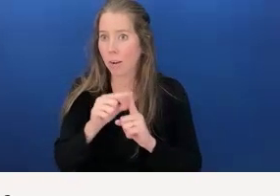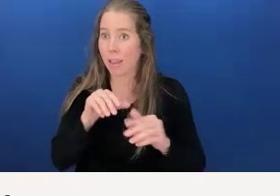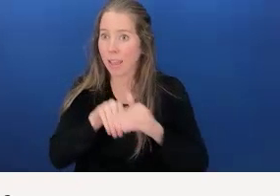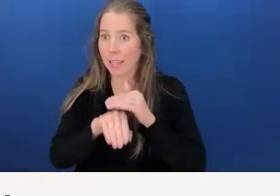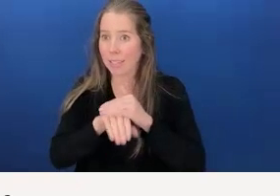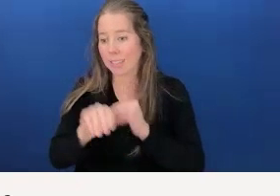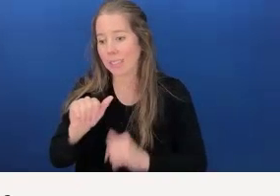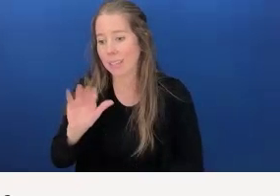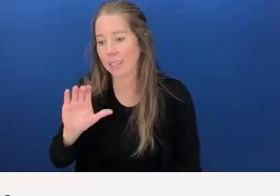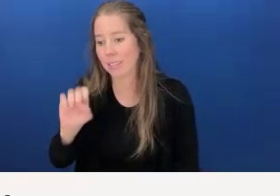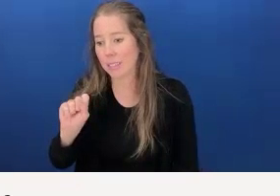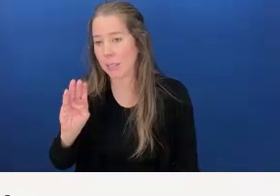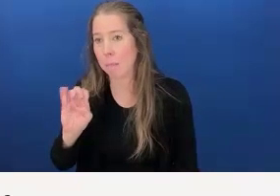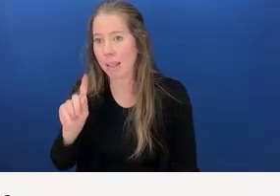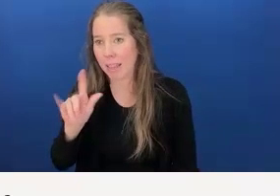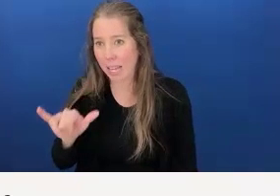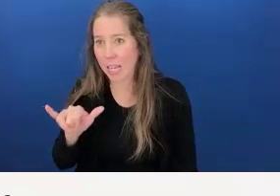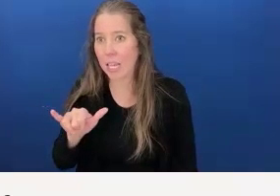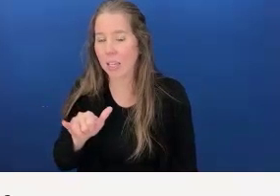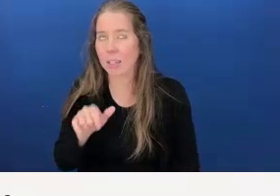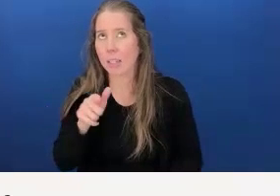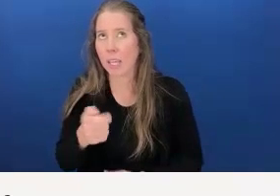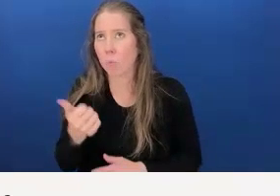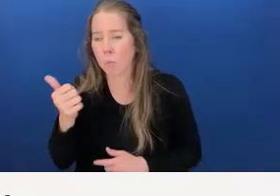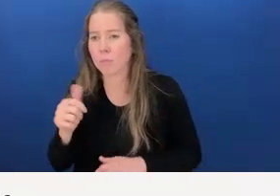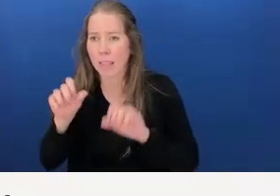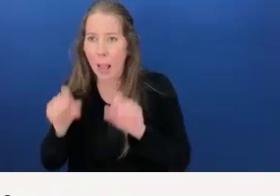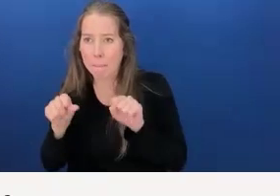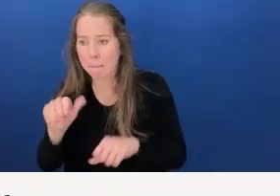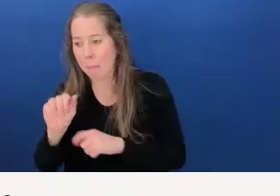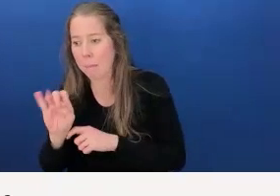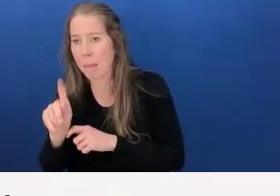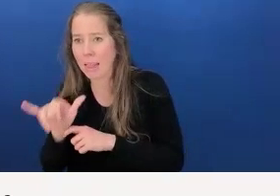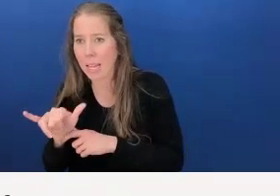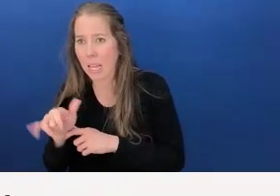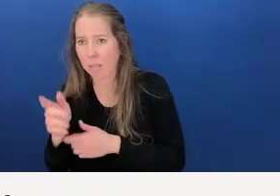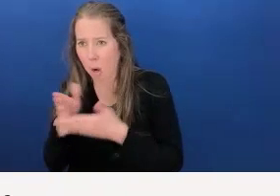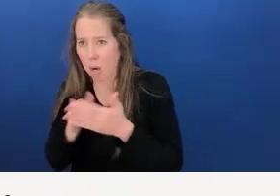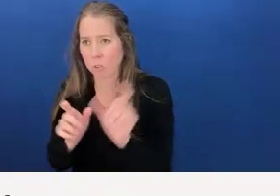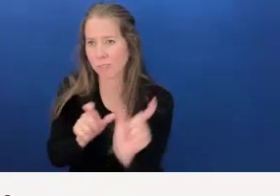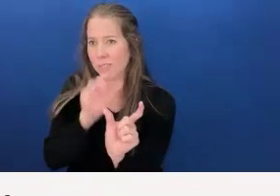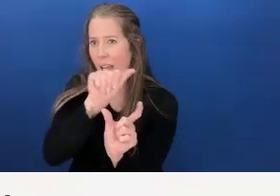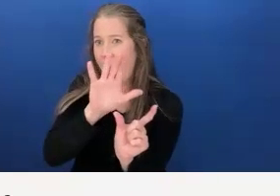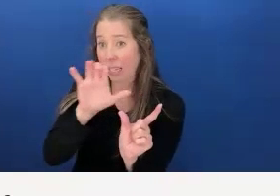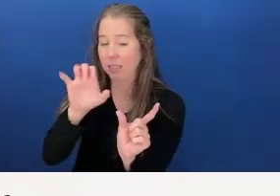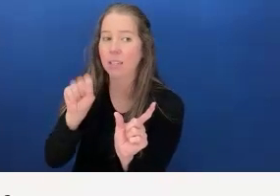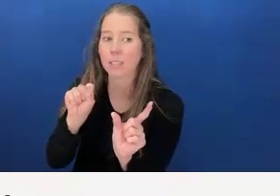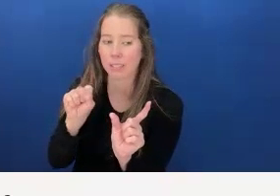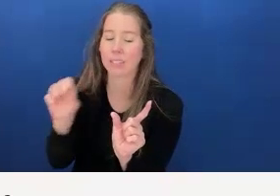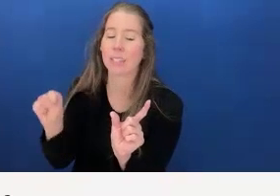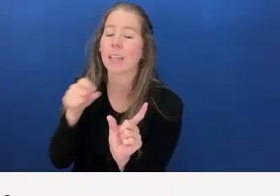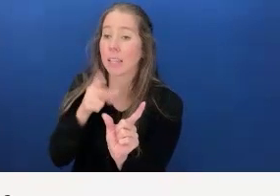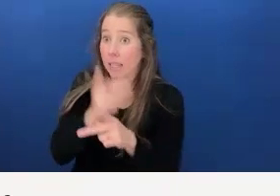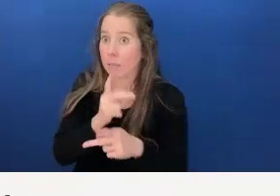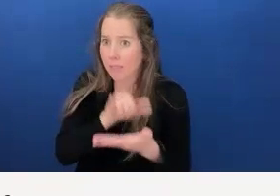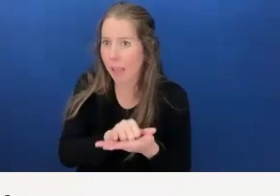accessibility and takes off, you know, the ability part, just keeps the access part. And so it's about